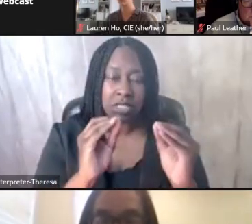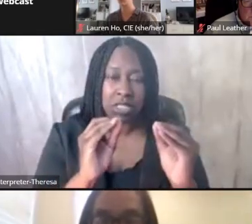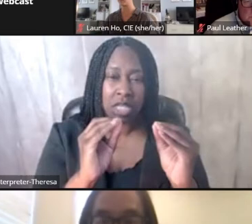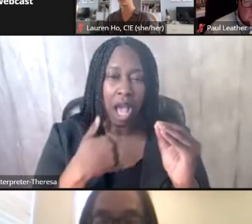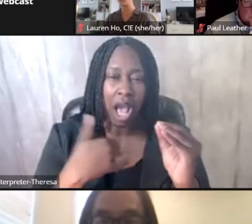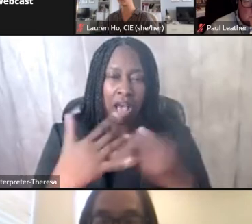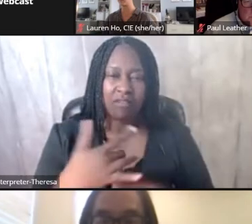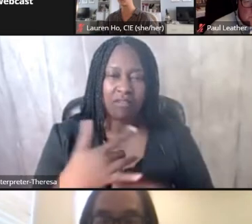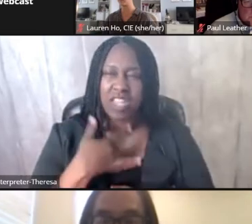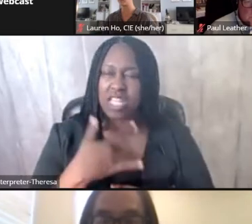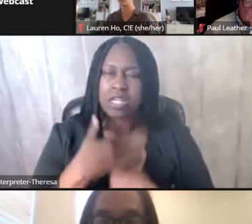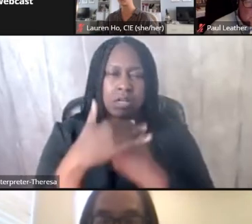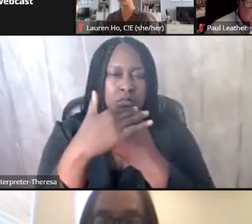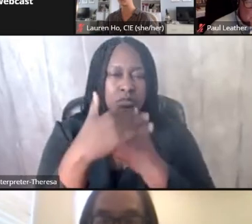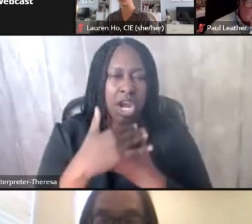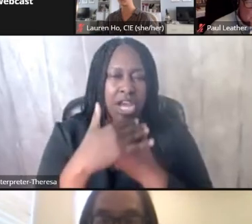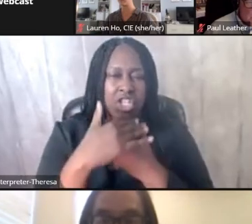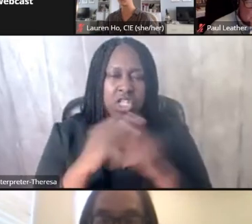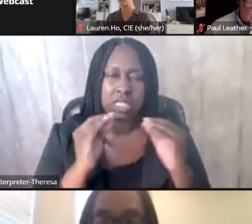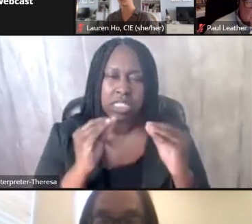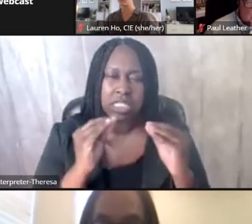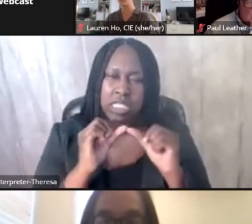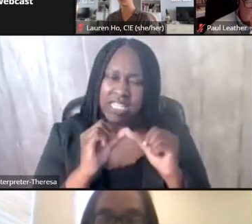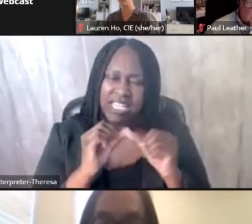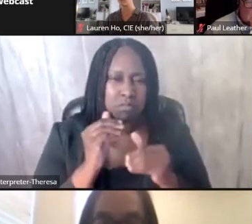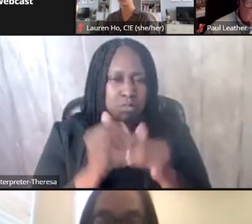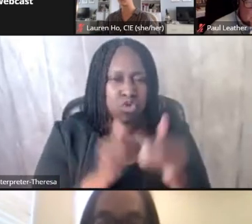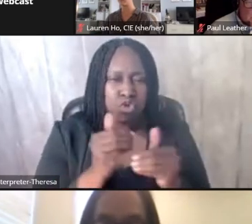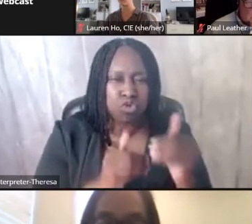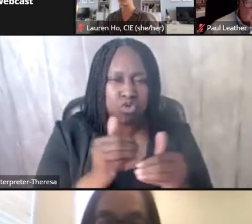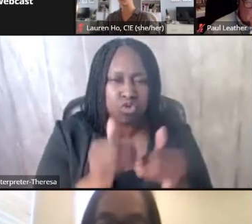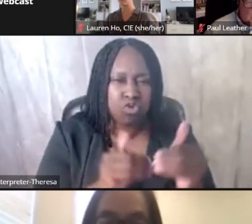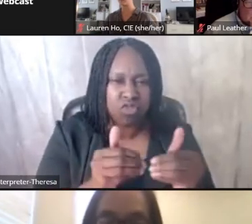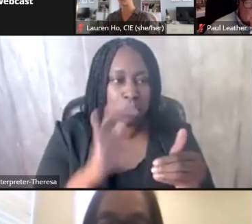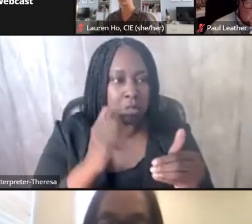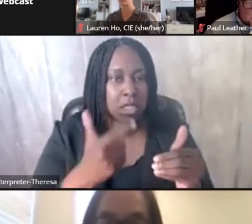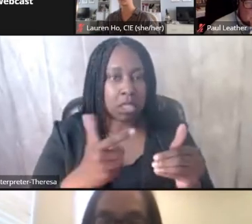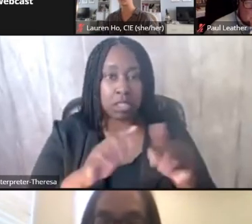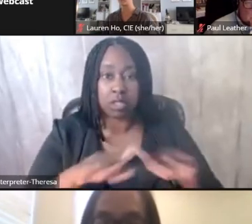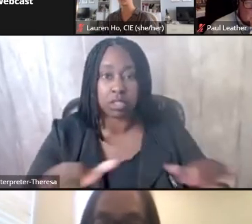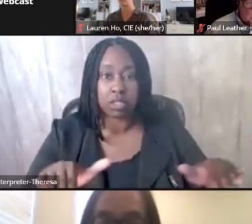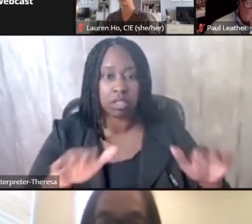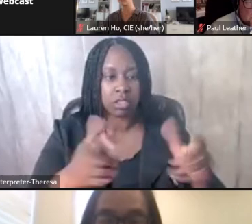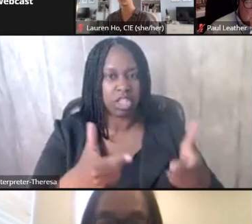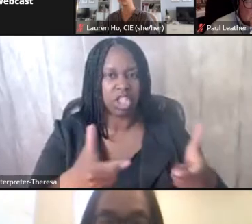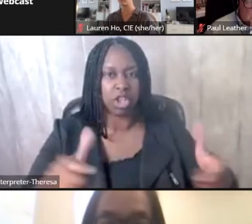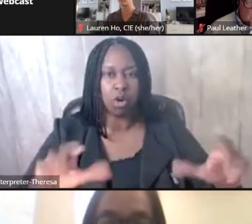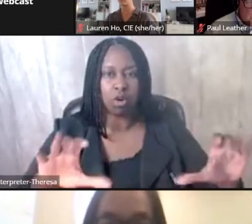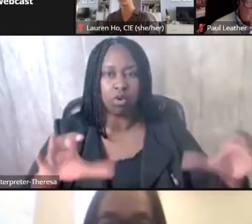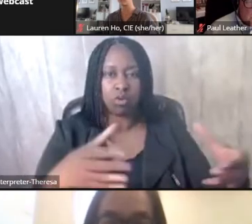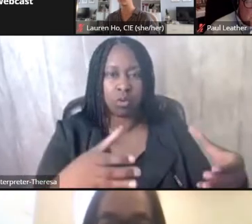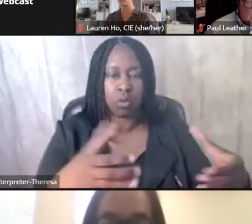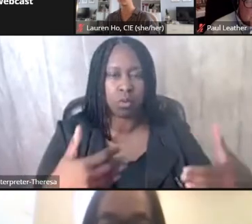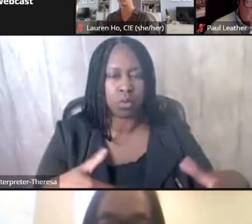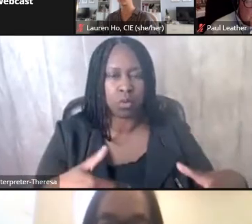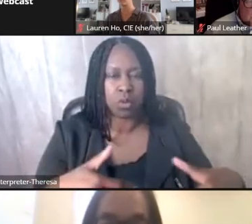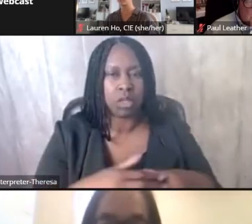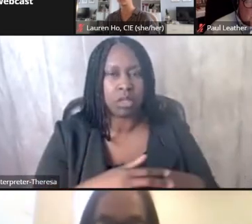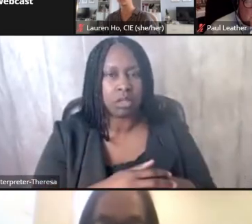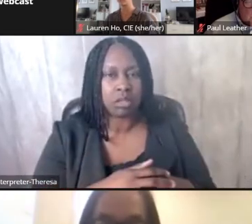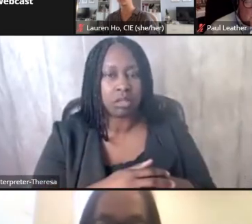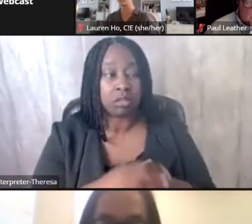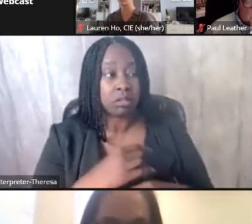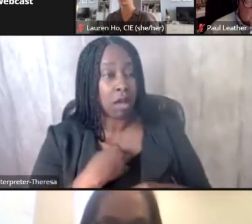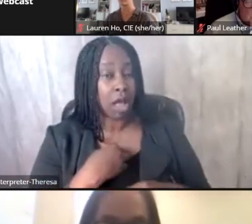pressure to keep moving with a large group, and so I think that's